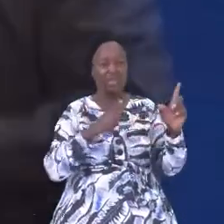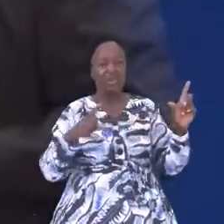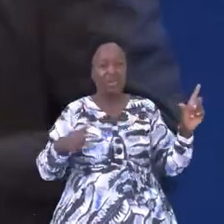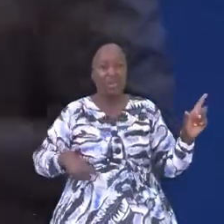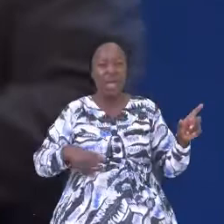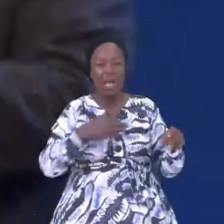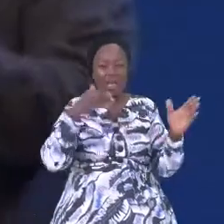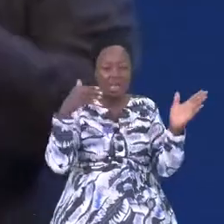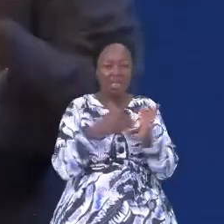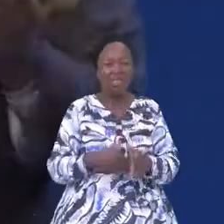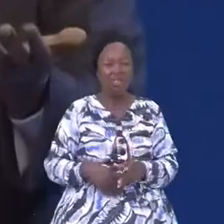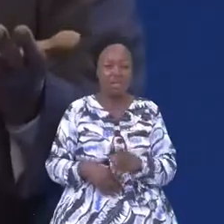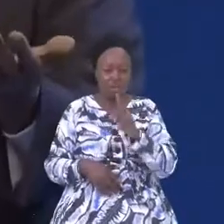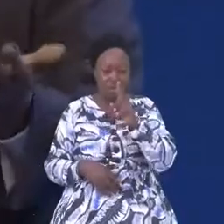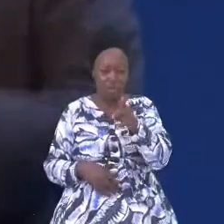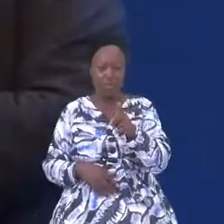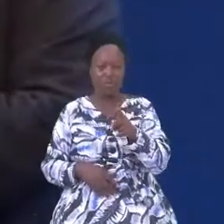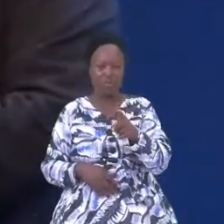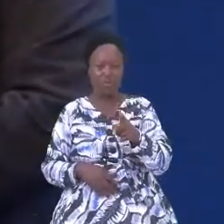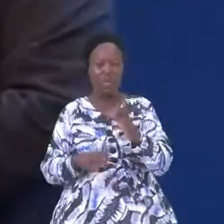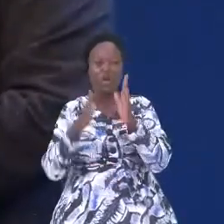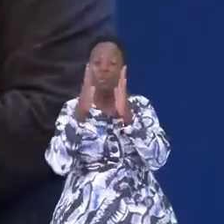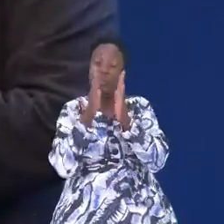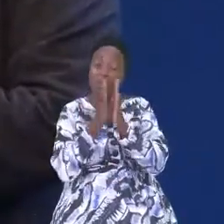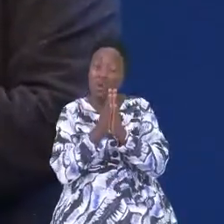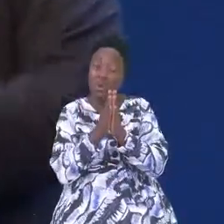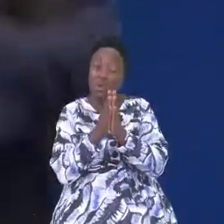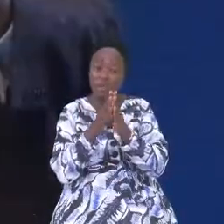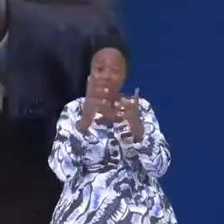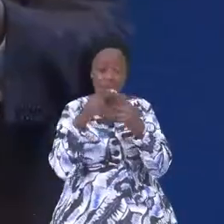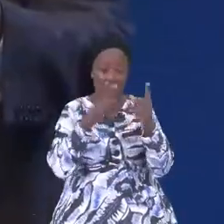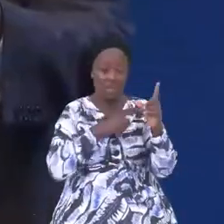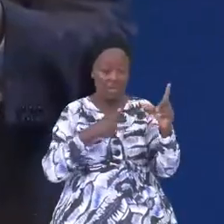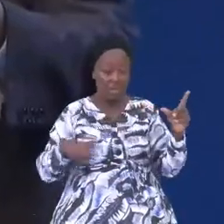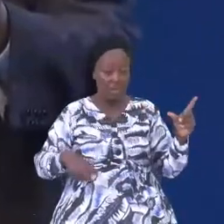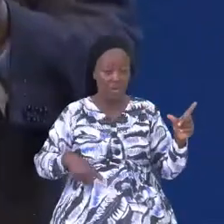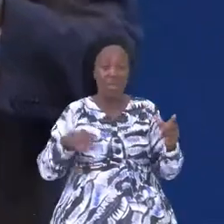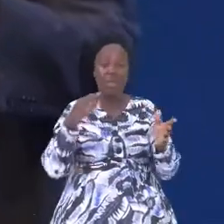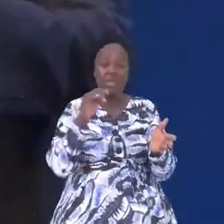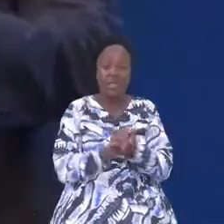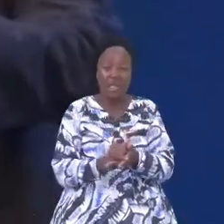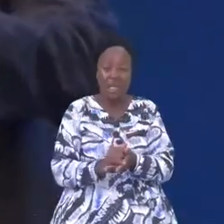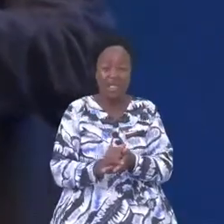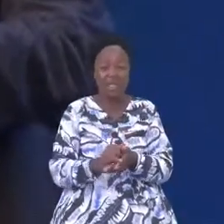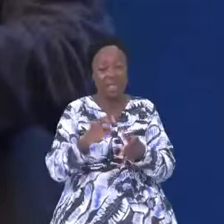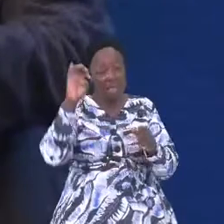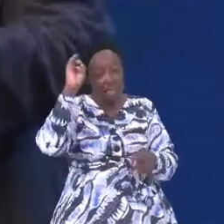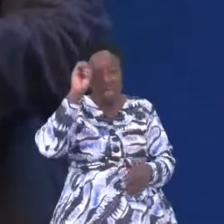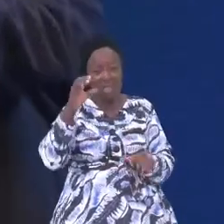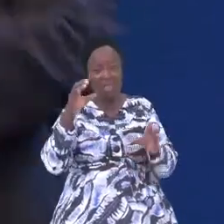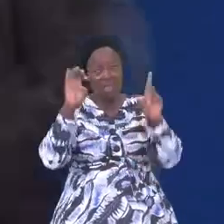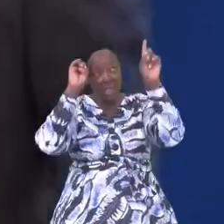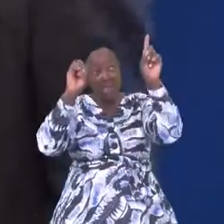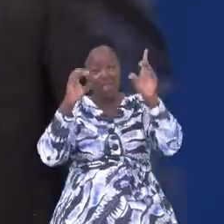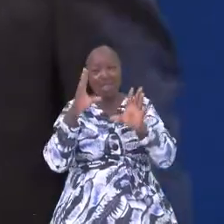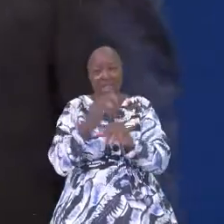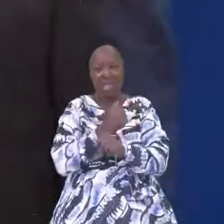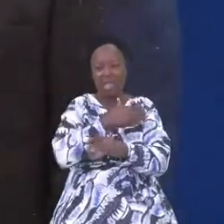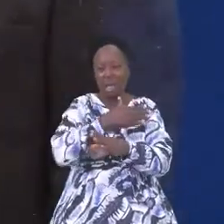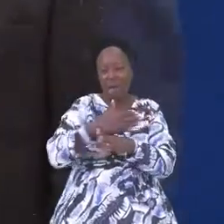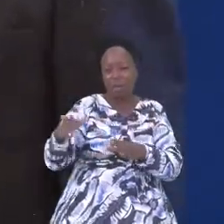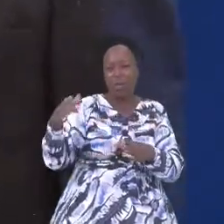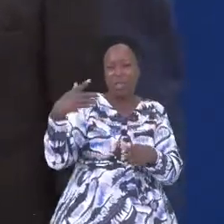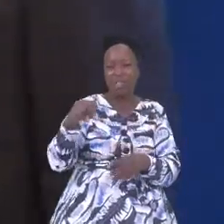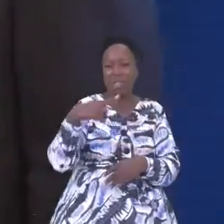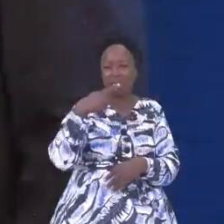and against thee. Pray unto the Lord that he take away the serpents